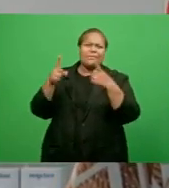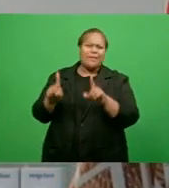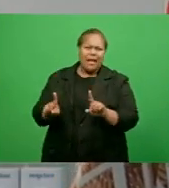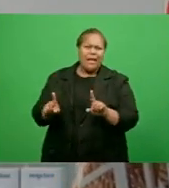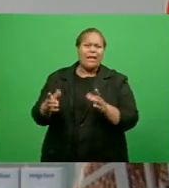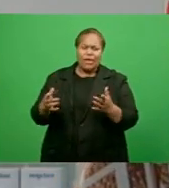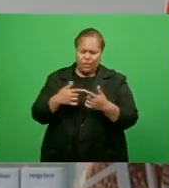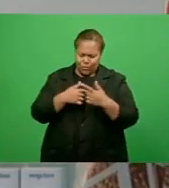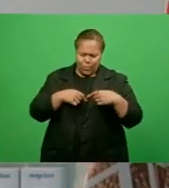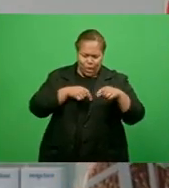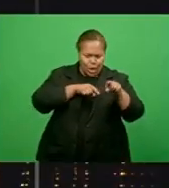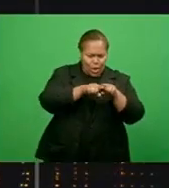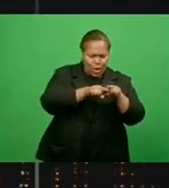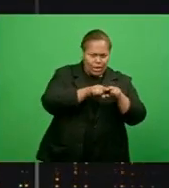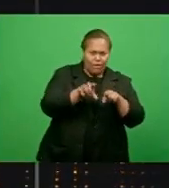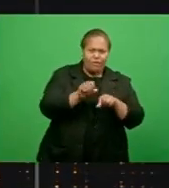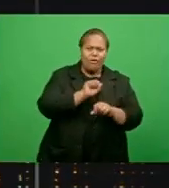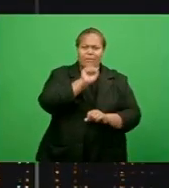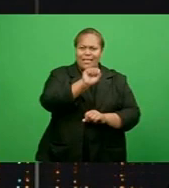from his methods.